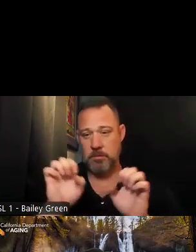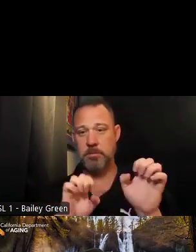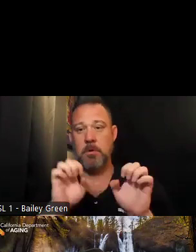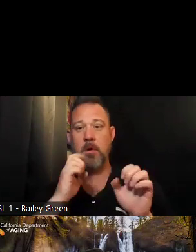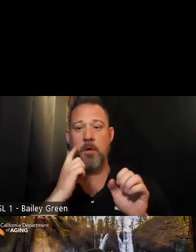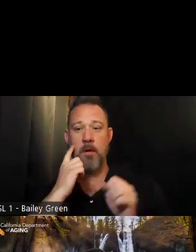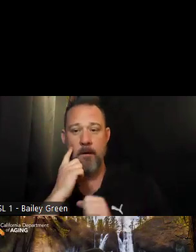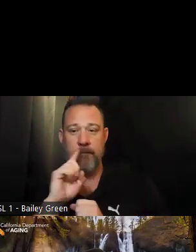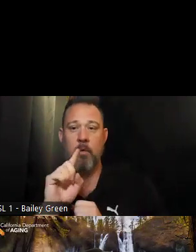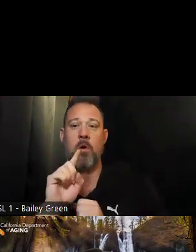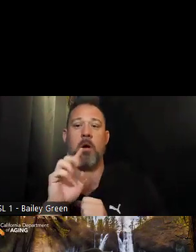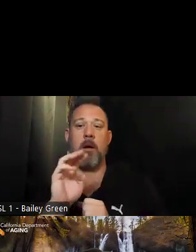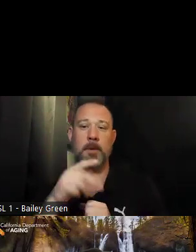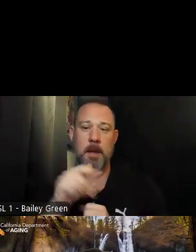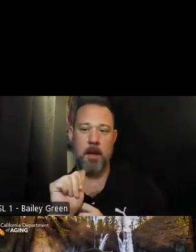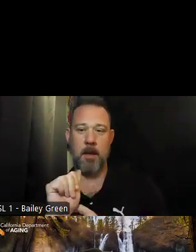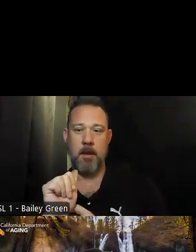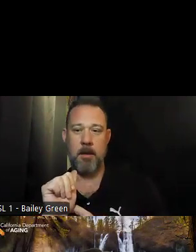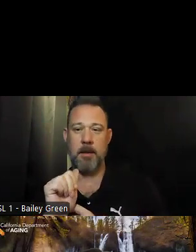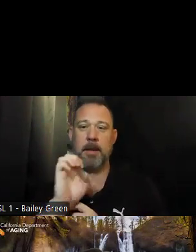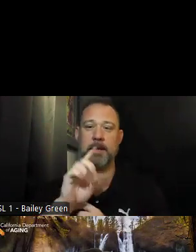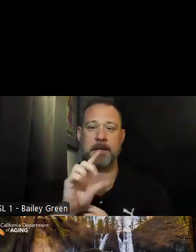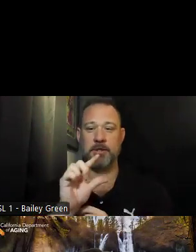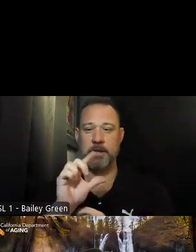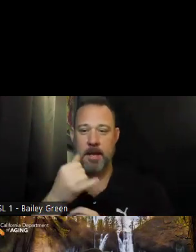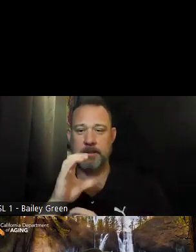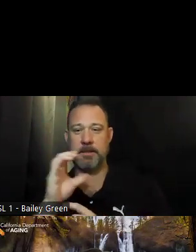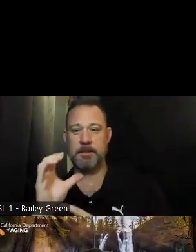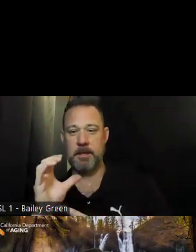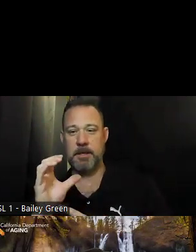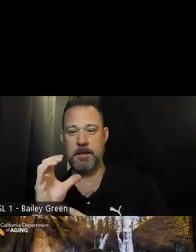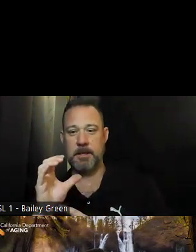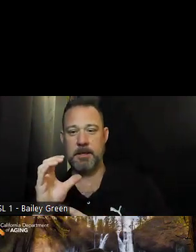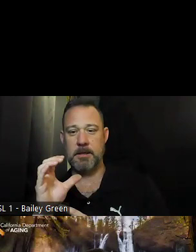for the Master Plan for Aging, followed by EDJCC discussion and